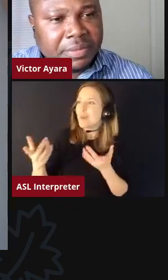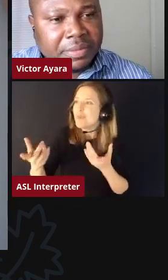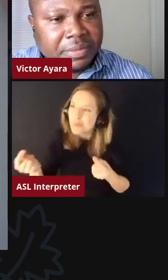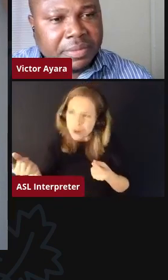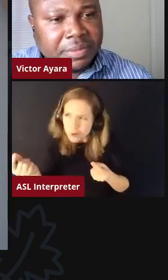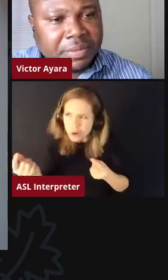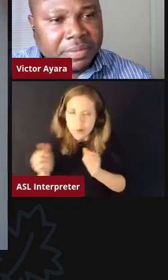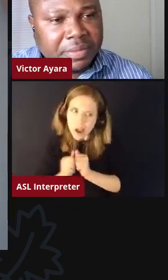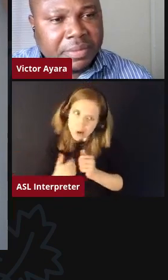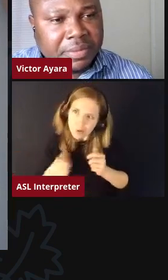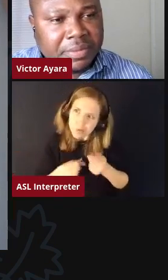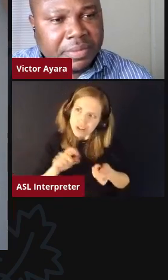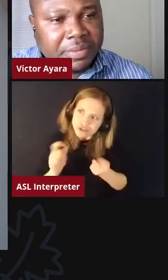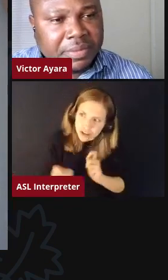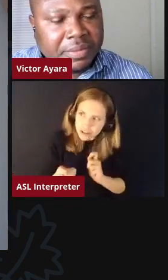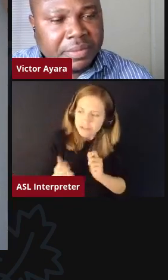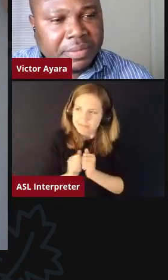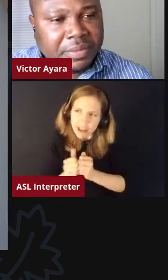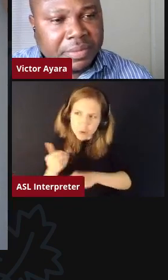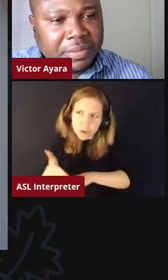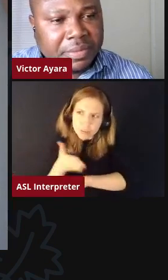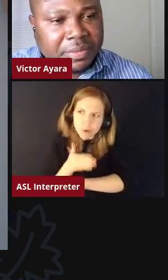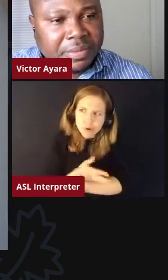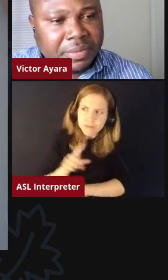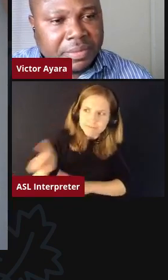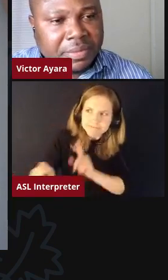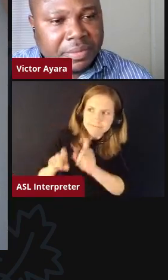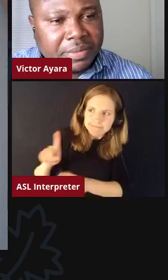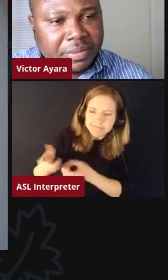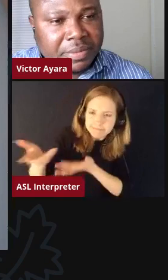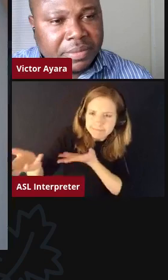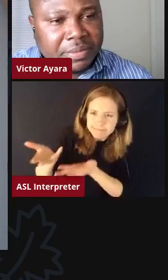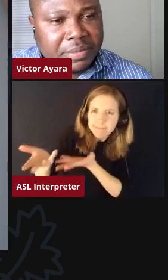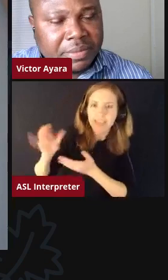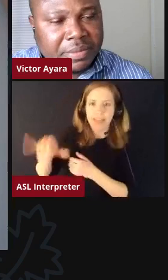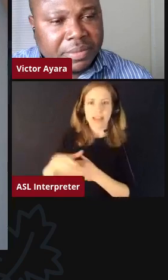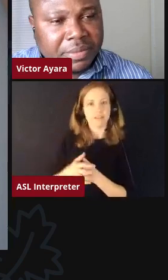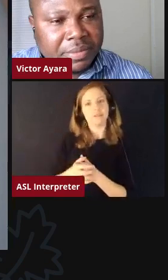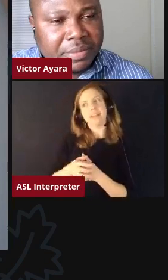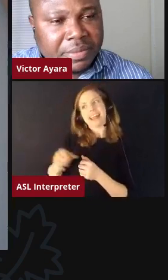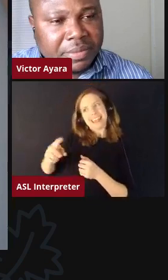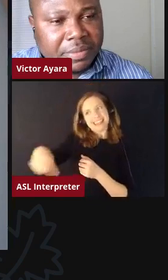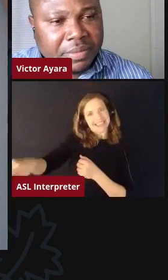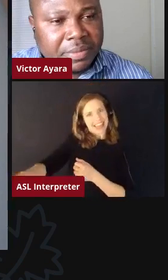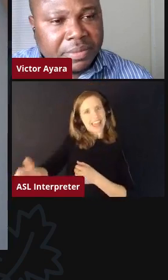because they're going to be responsive. I mean, if you're not being screened